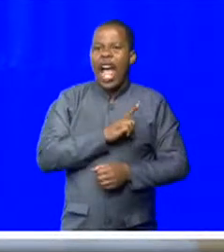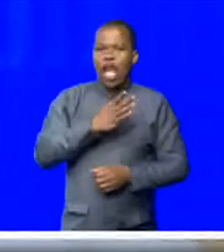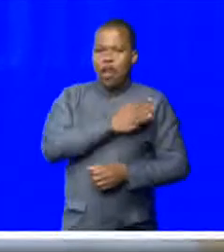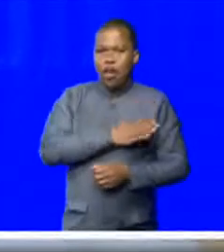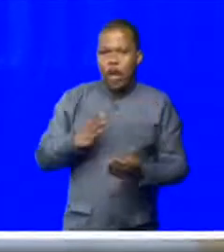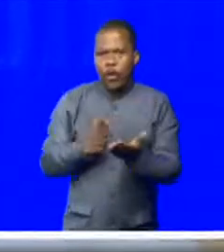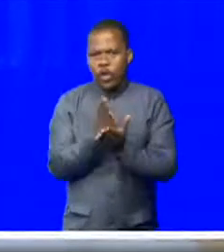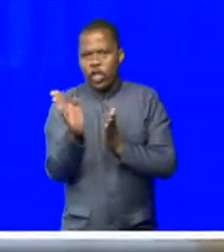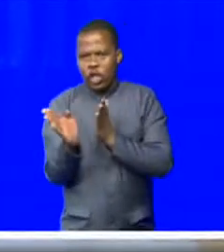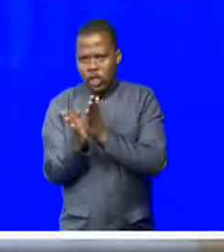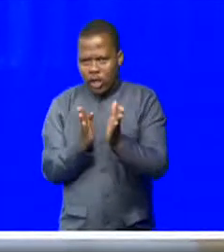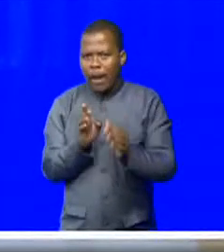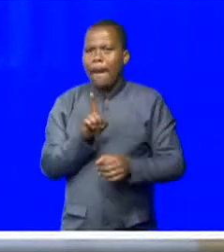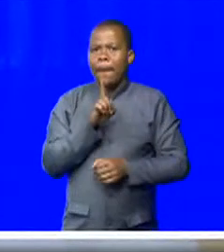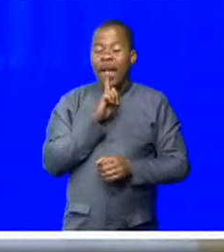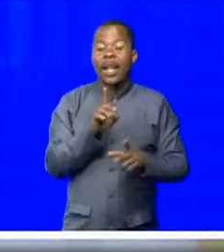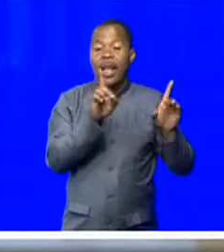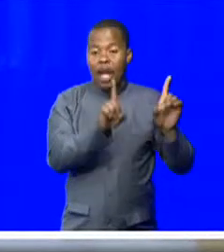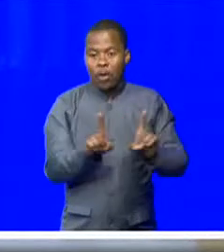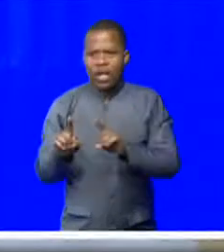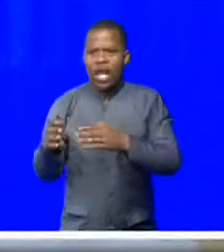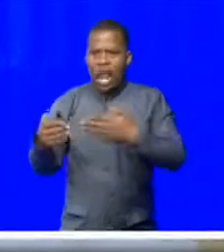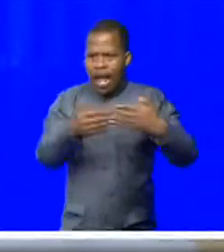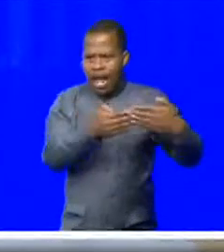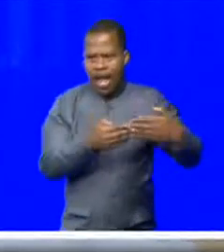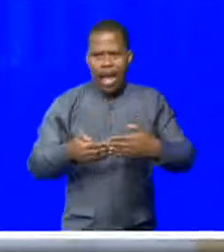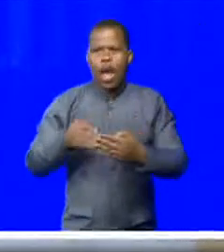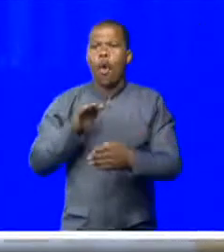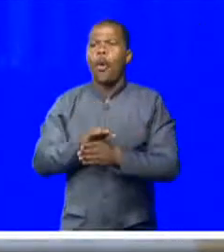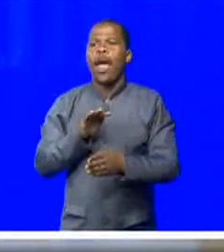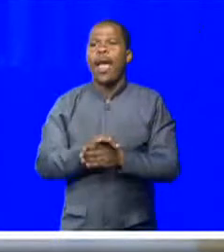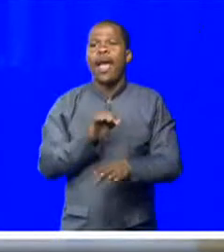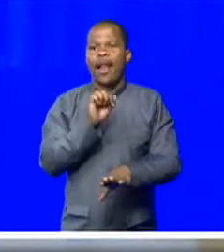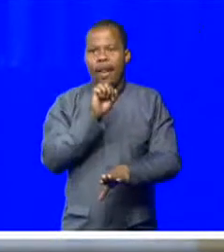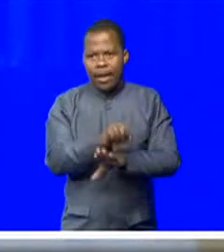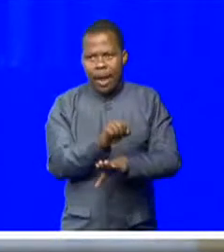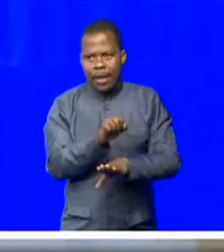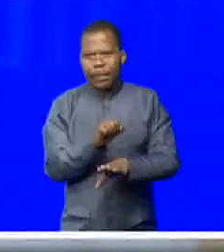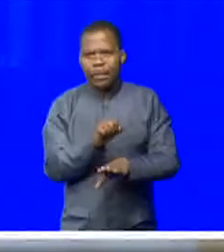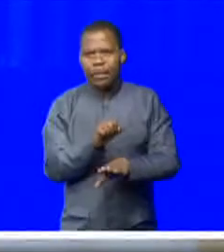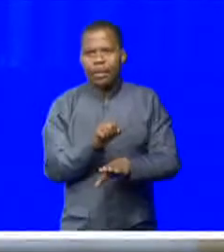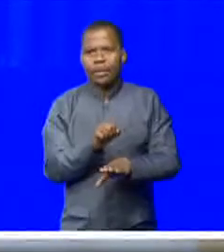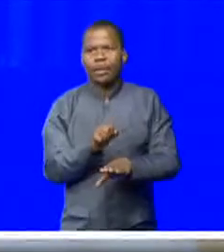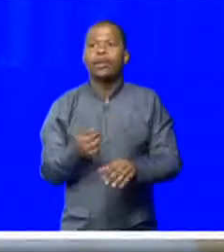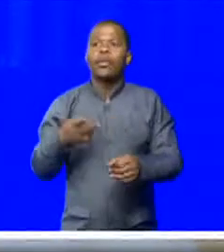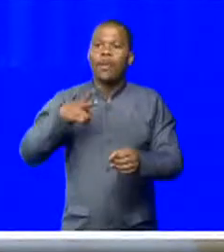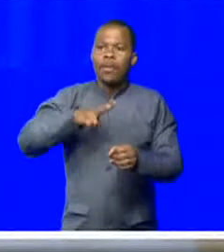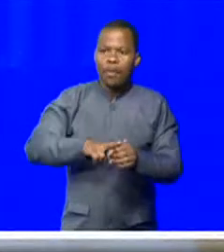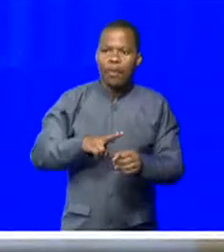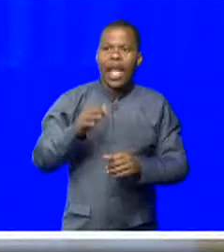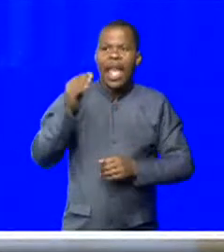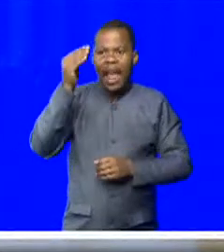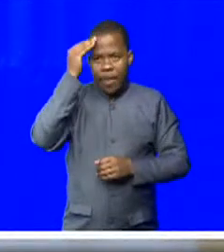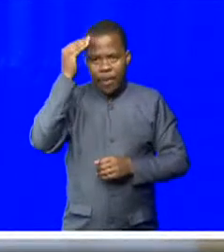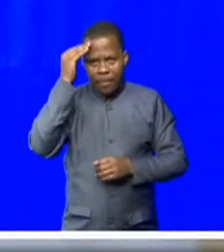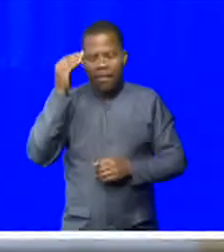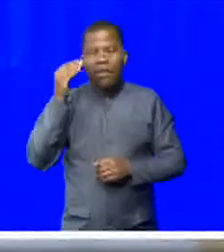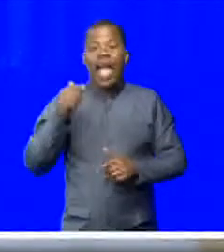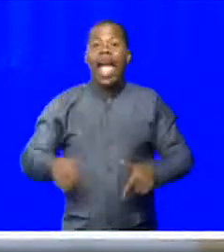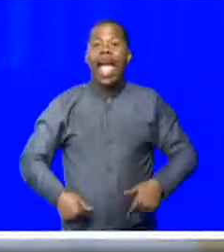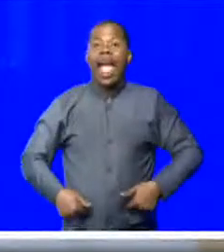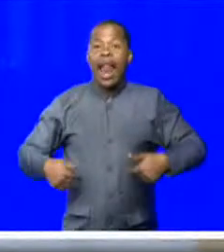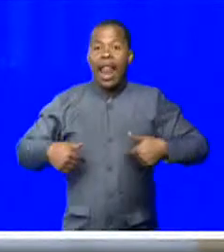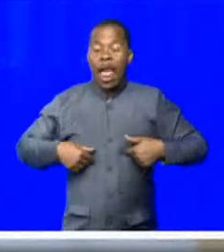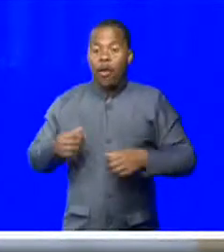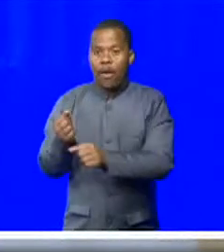into this place, I was a timid introvert student. I only knew that life is all about me. But today here,